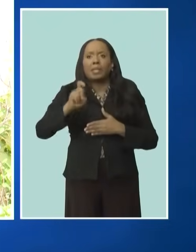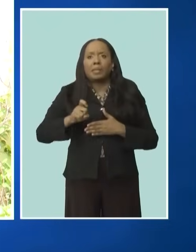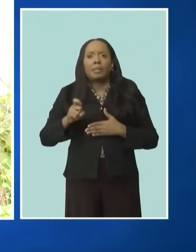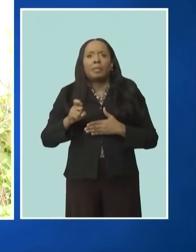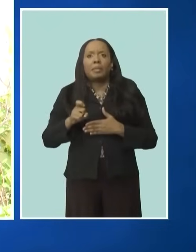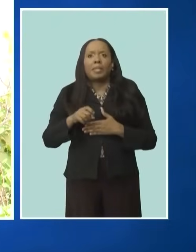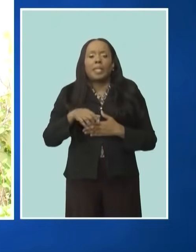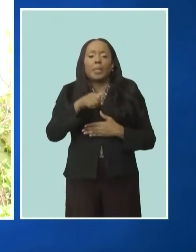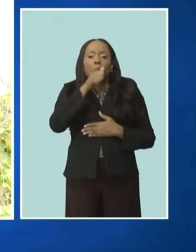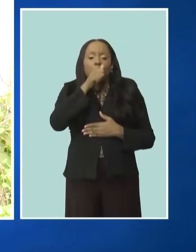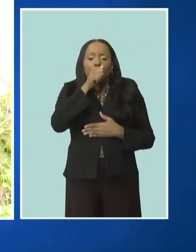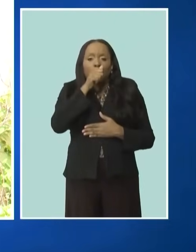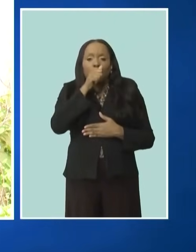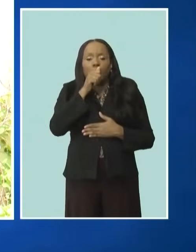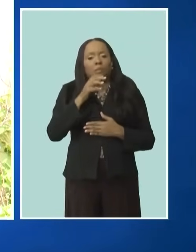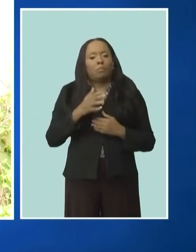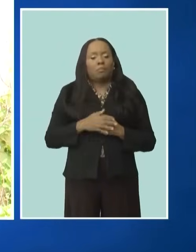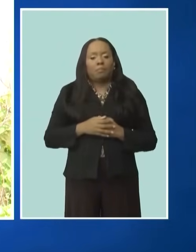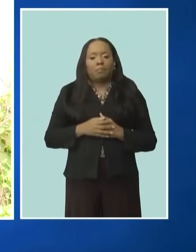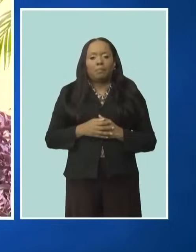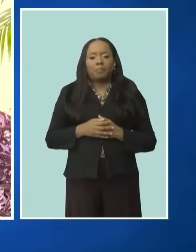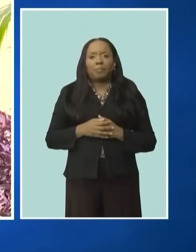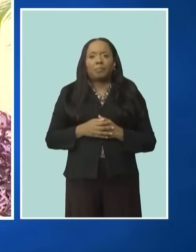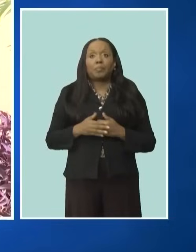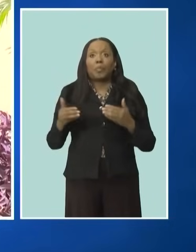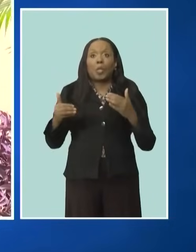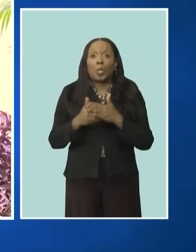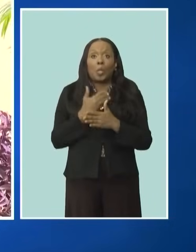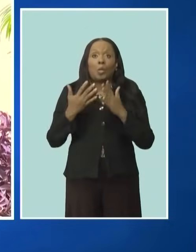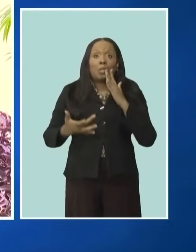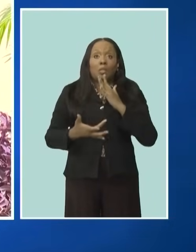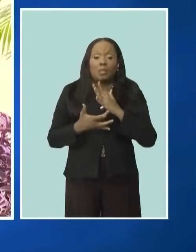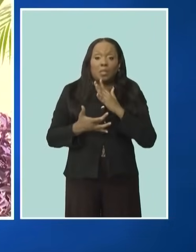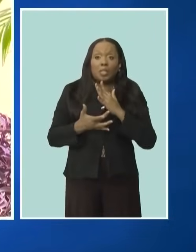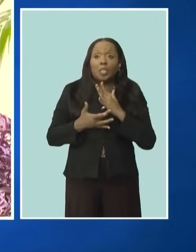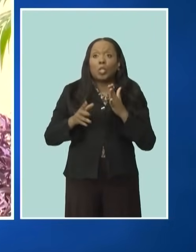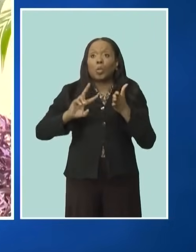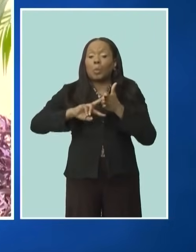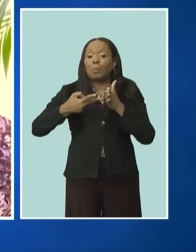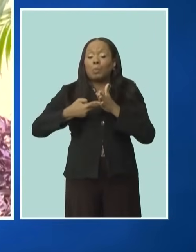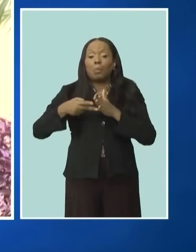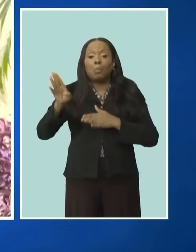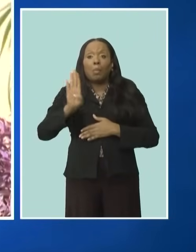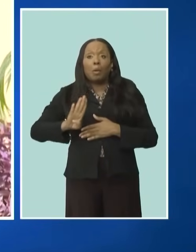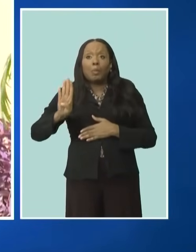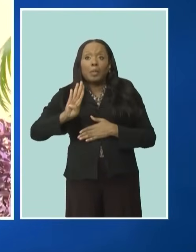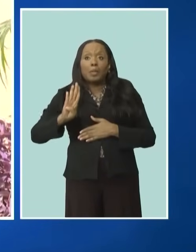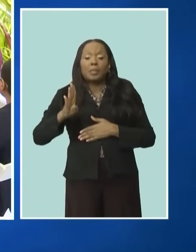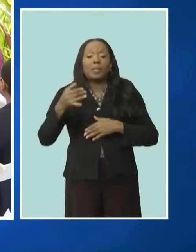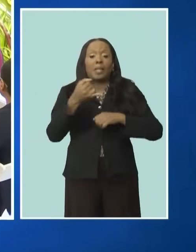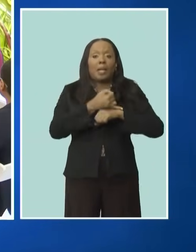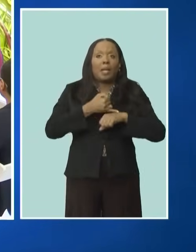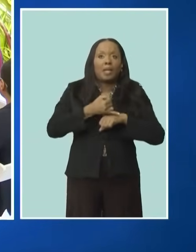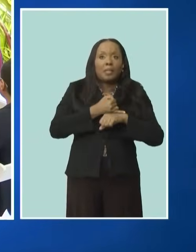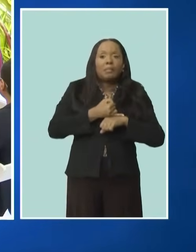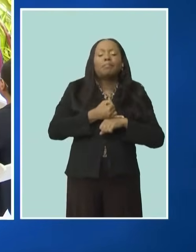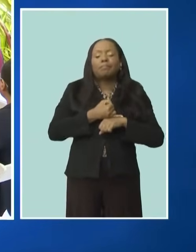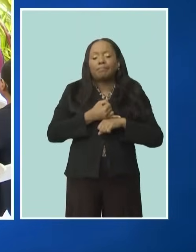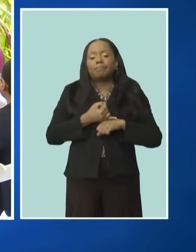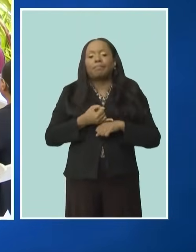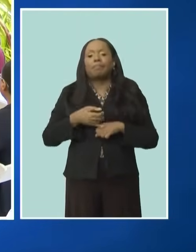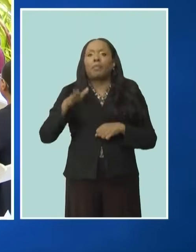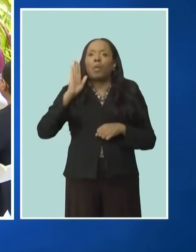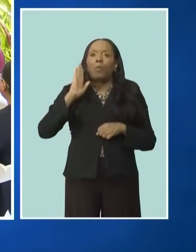protections always in place. This new technology positions Barbados and the wider Caribbean as a space that